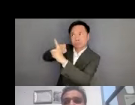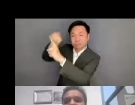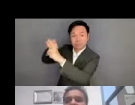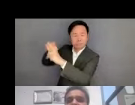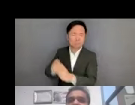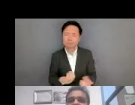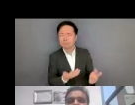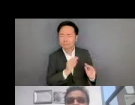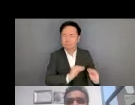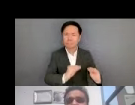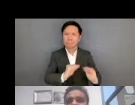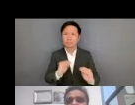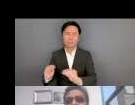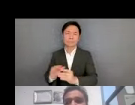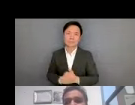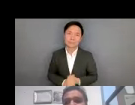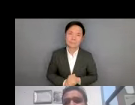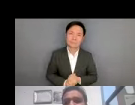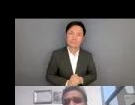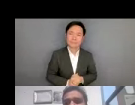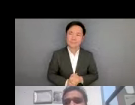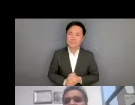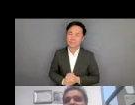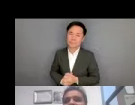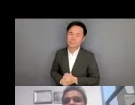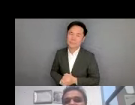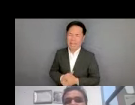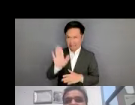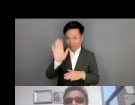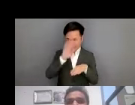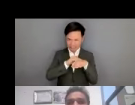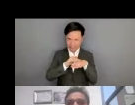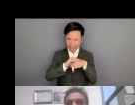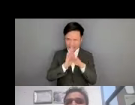actually that were sorry that